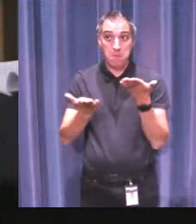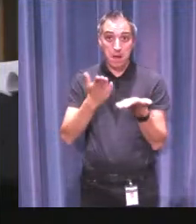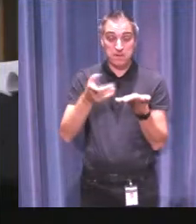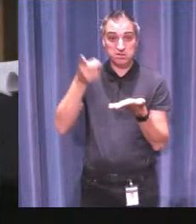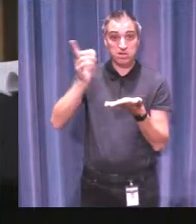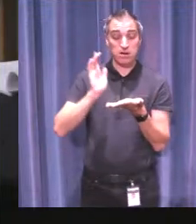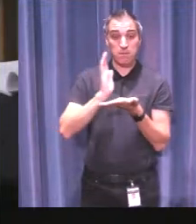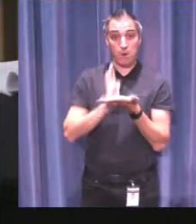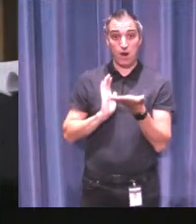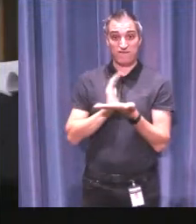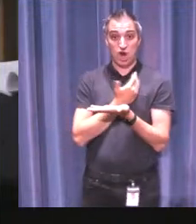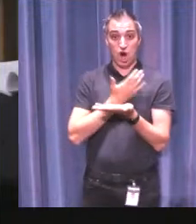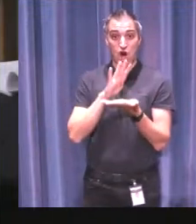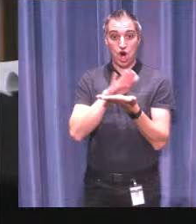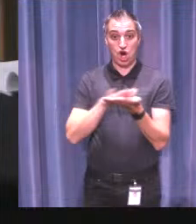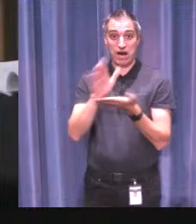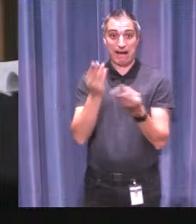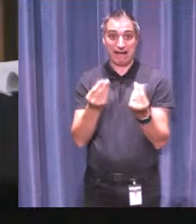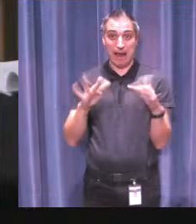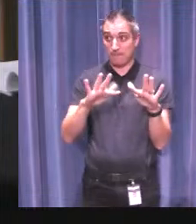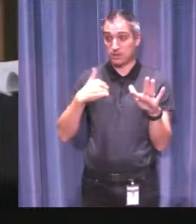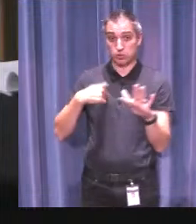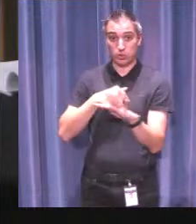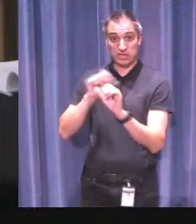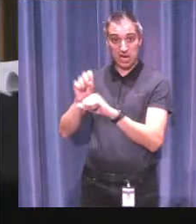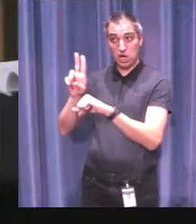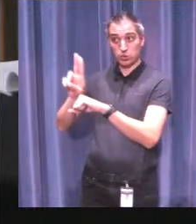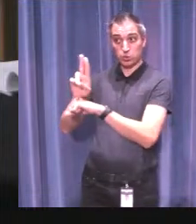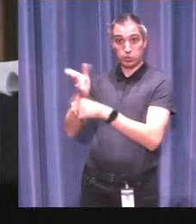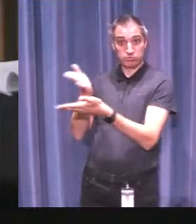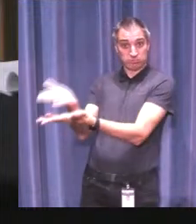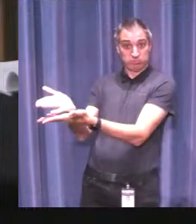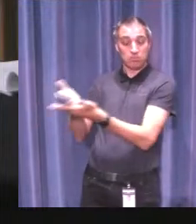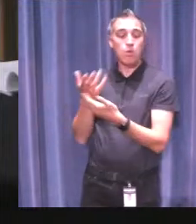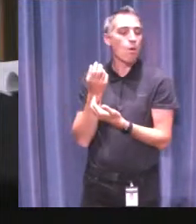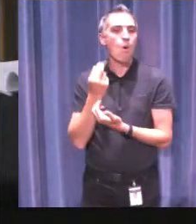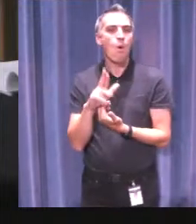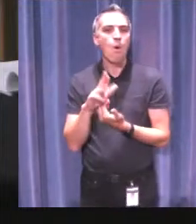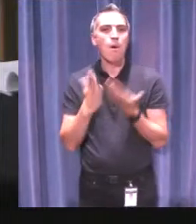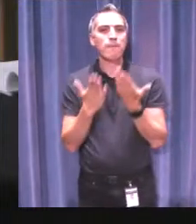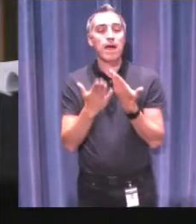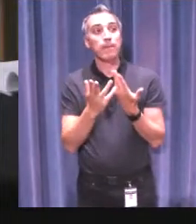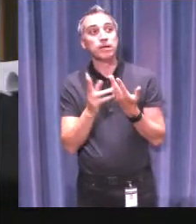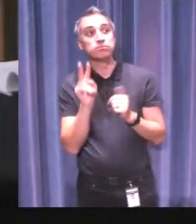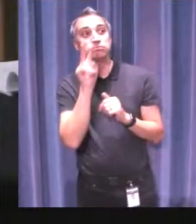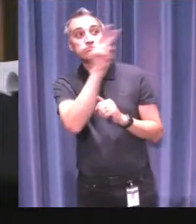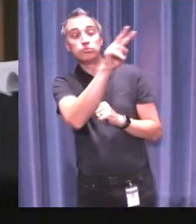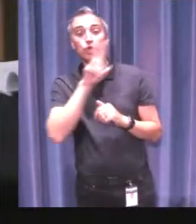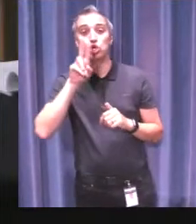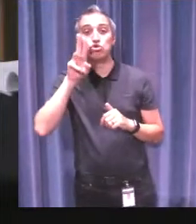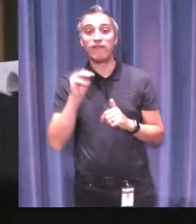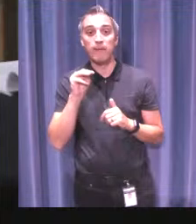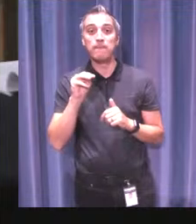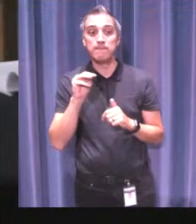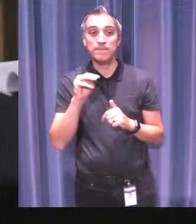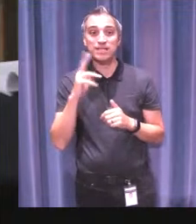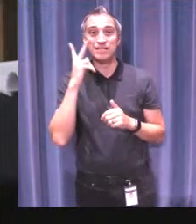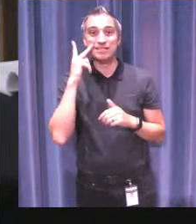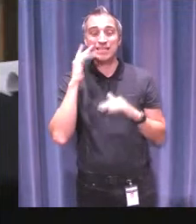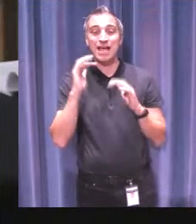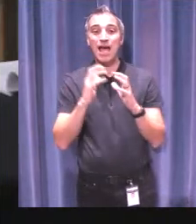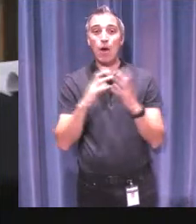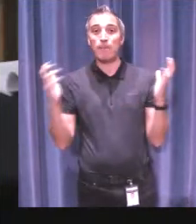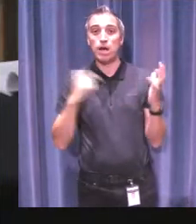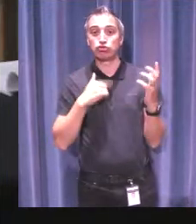of our campus that we need. Or do we need to begin looking to U of M across town, and how much